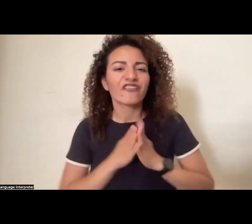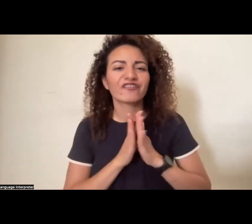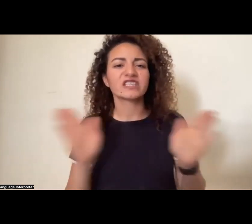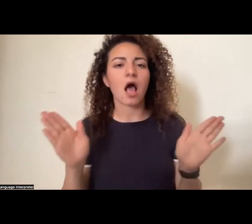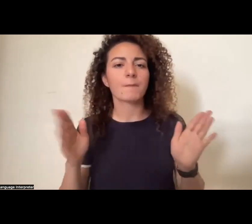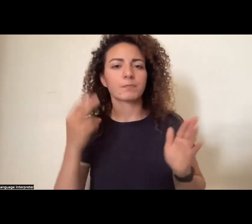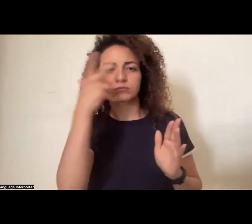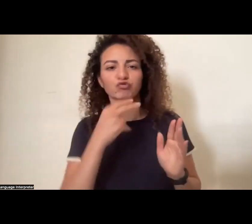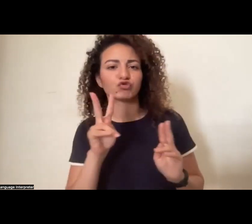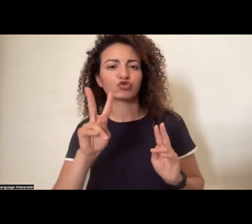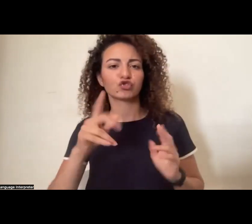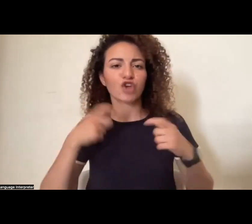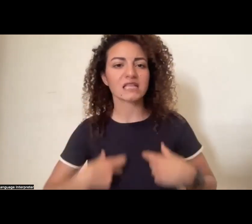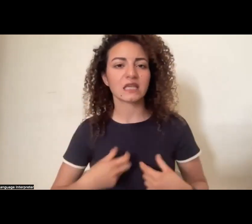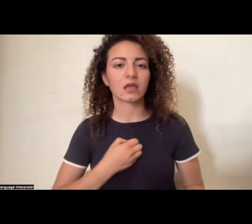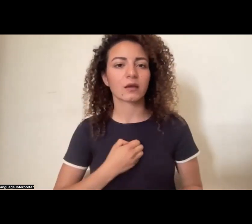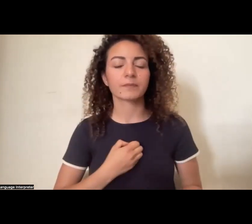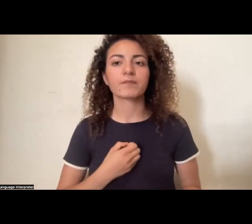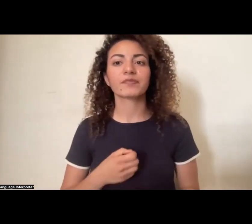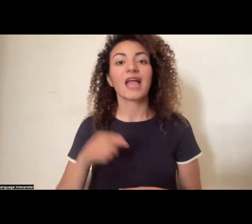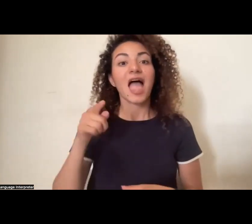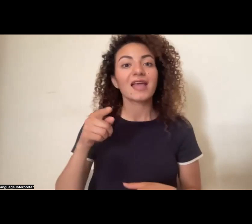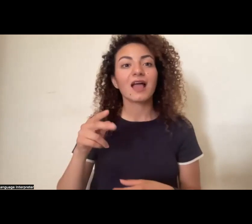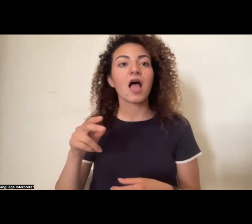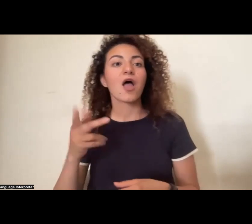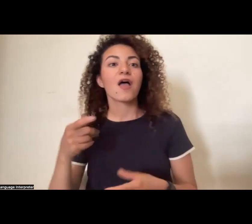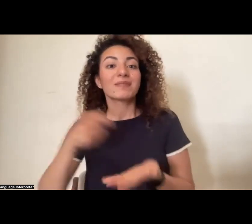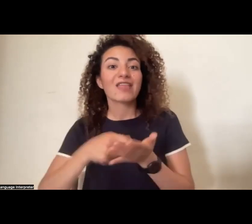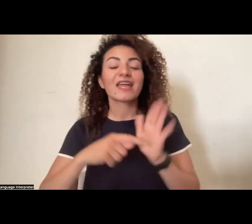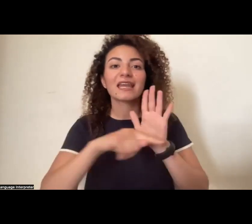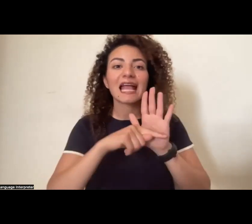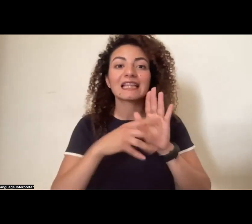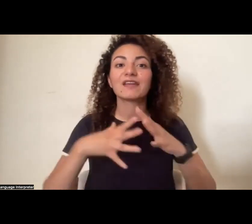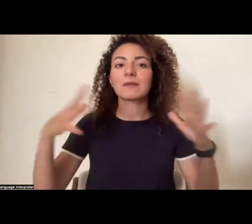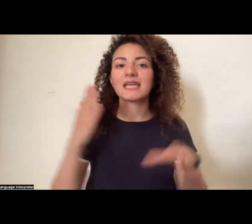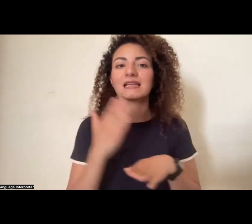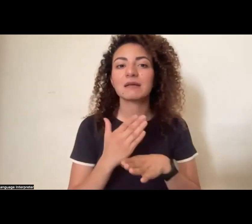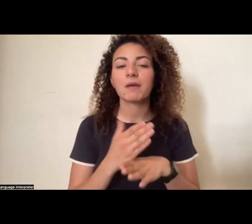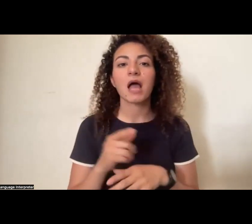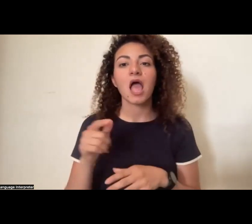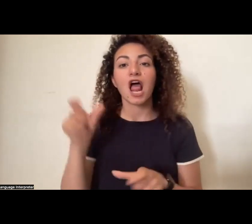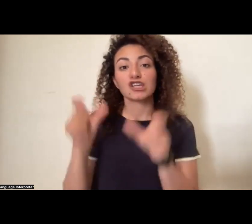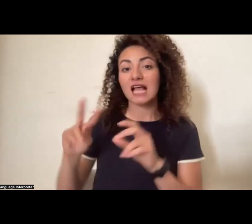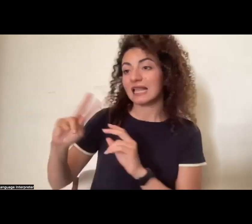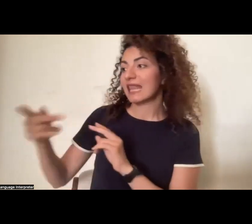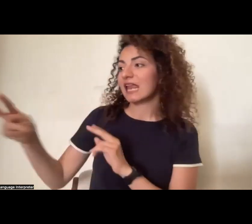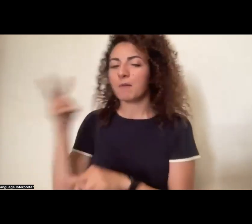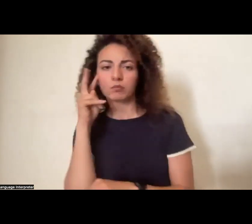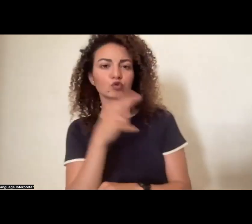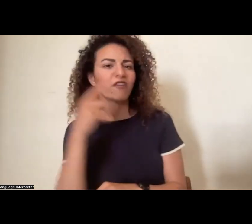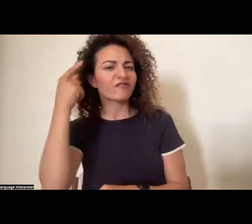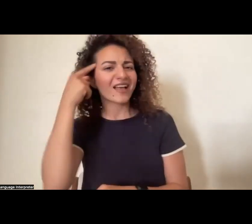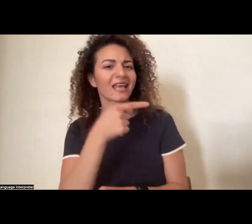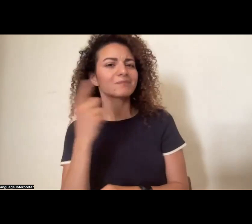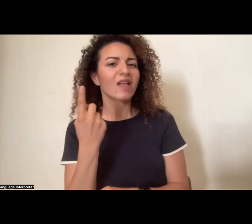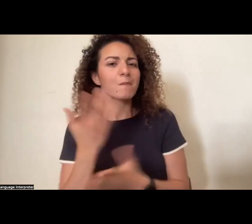for example, and how important this is for people's well-being and for people's prosperity.